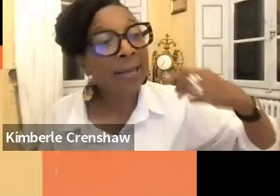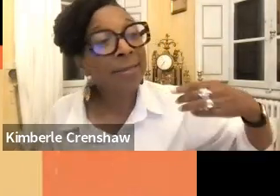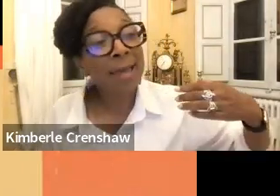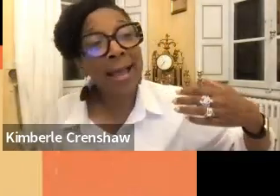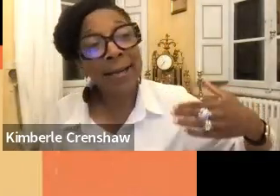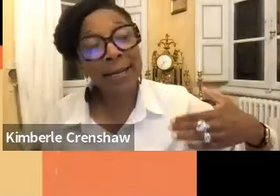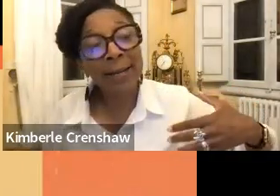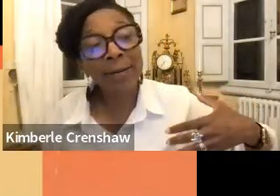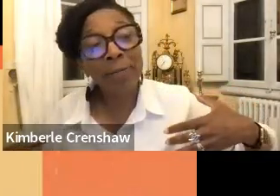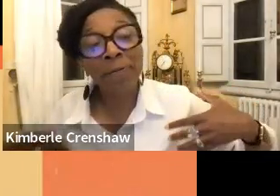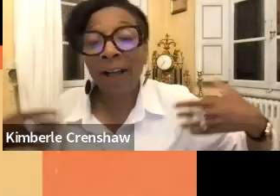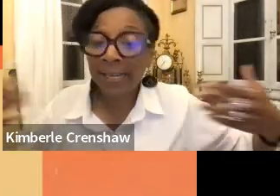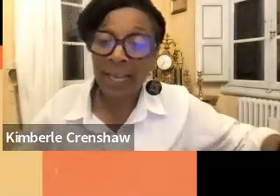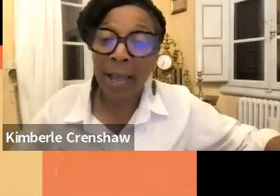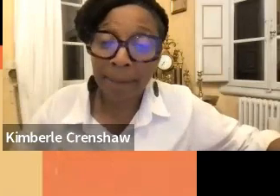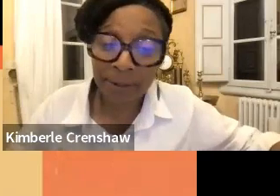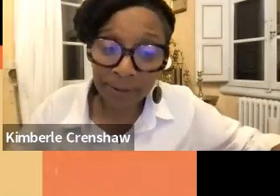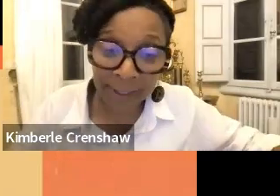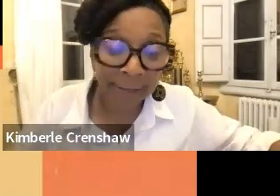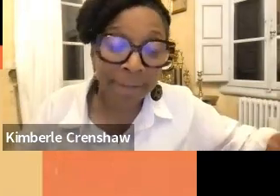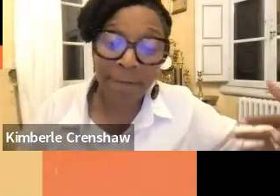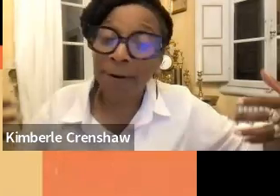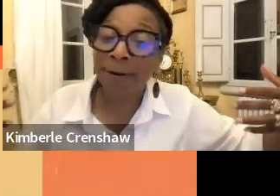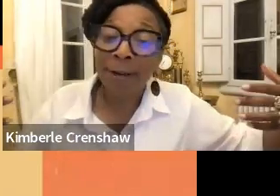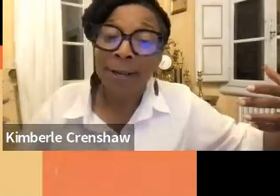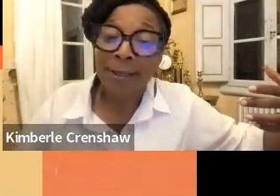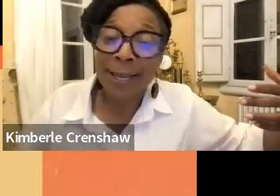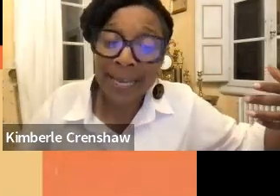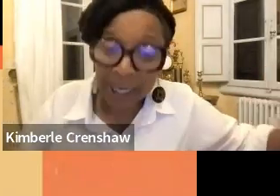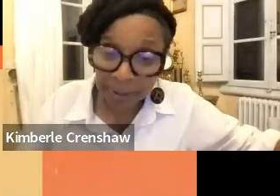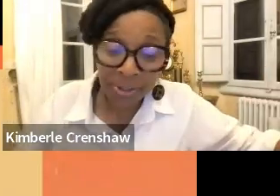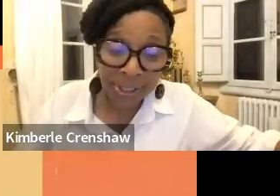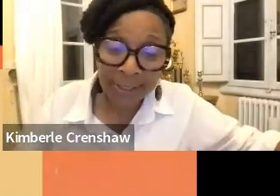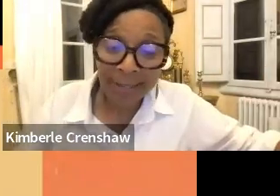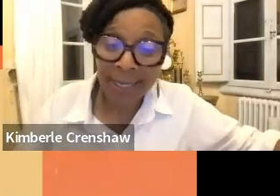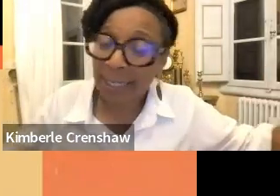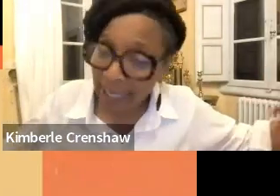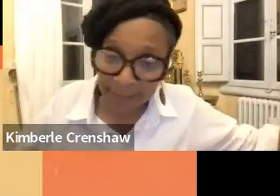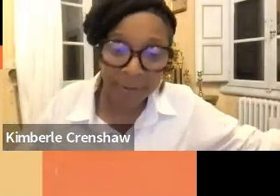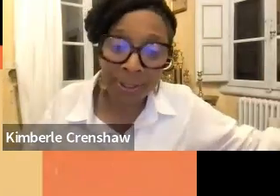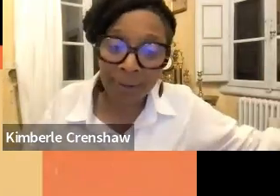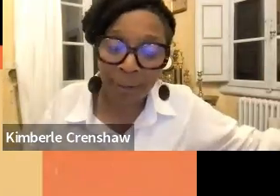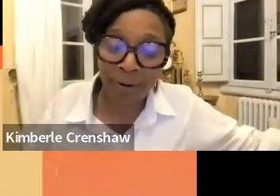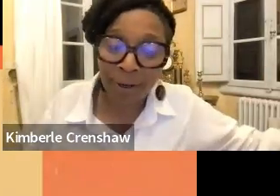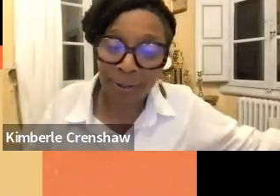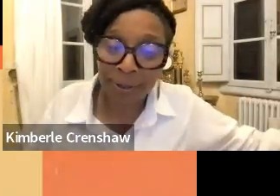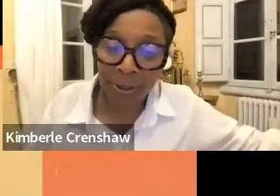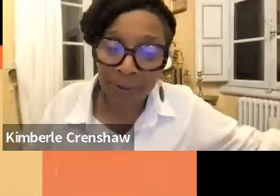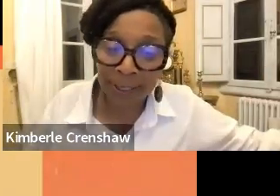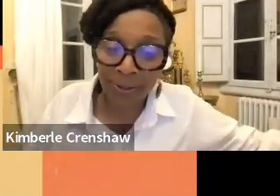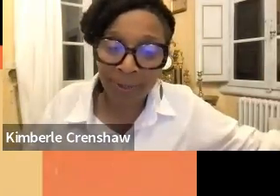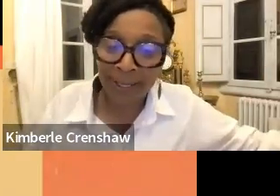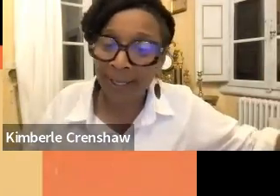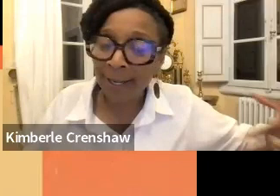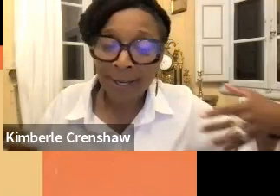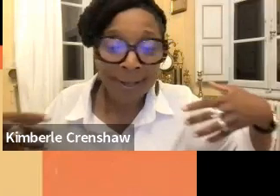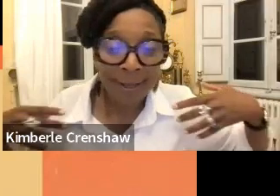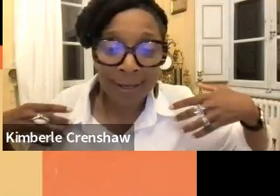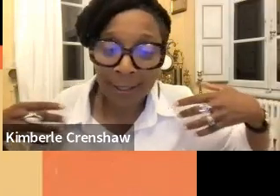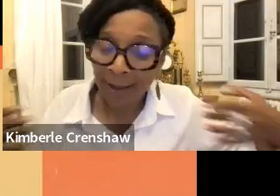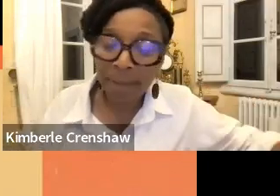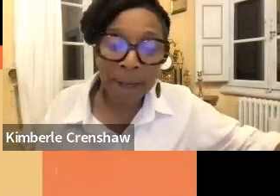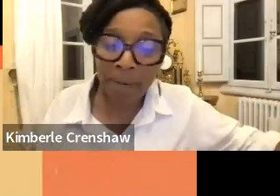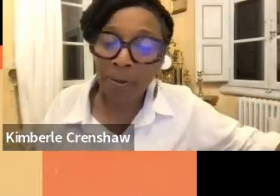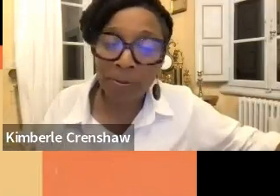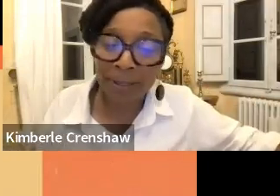coursework that provides opportunity for the energies that came to fore during 2020,